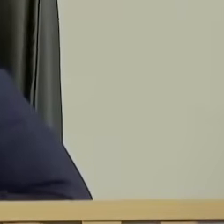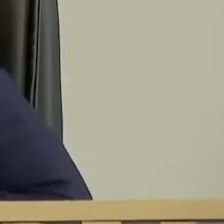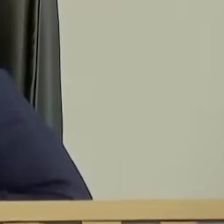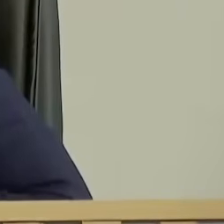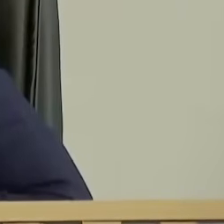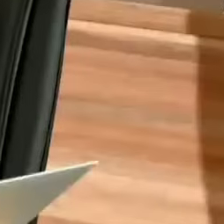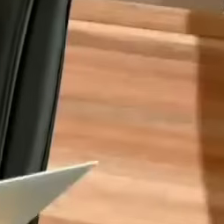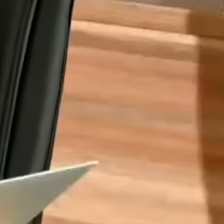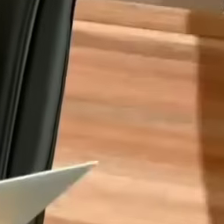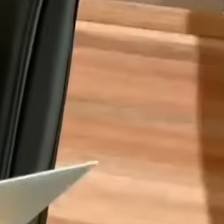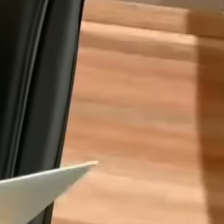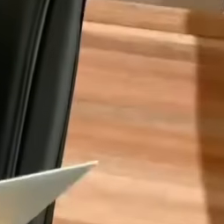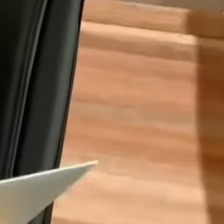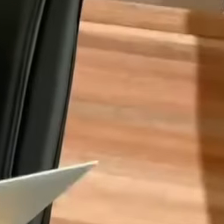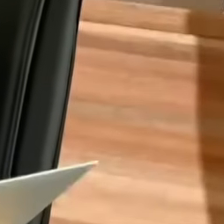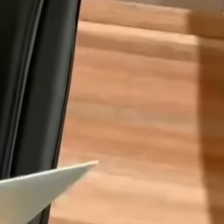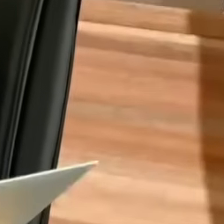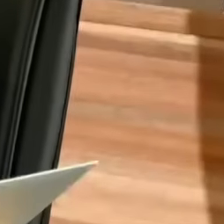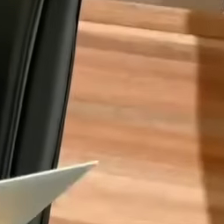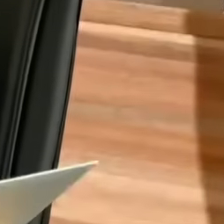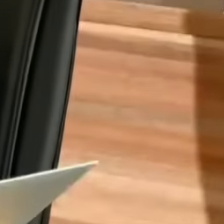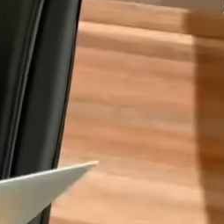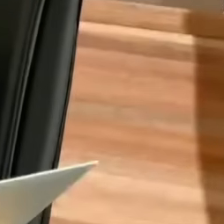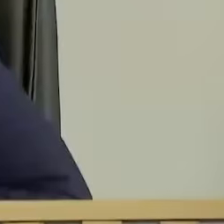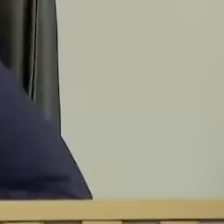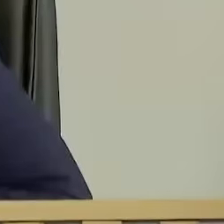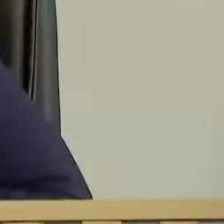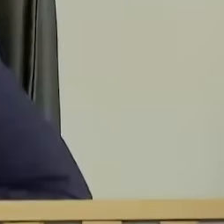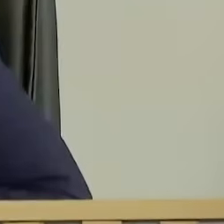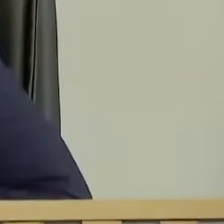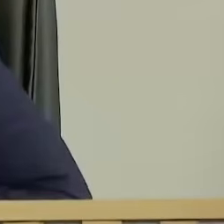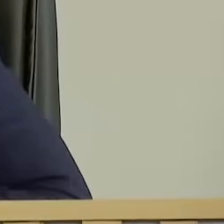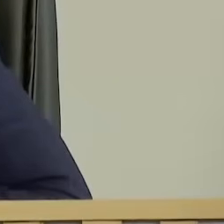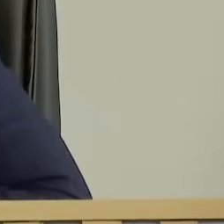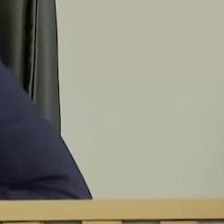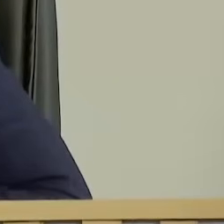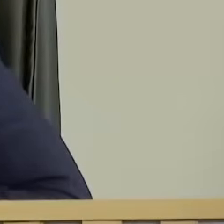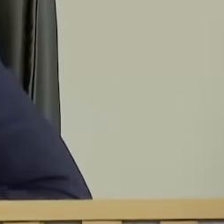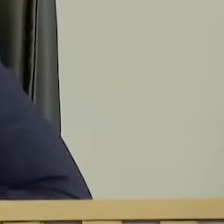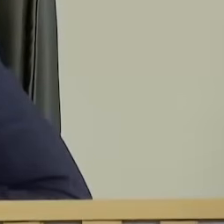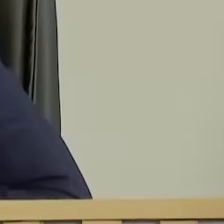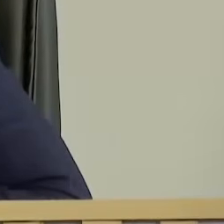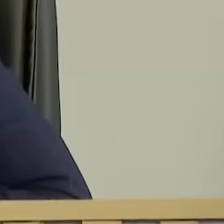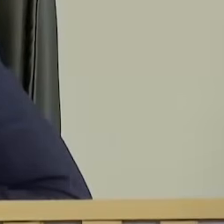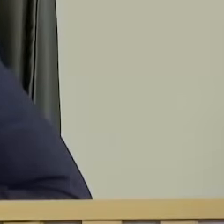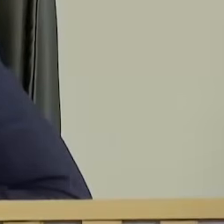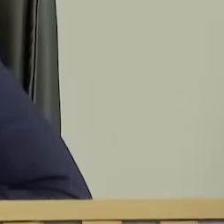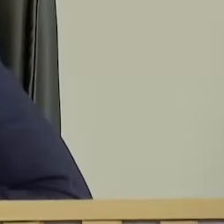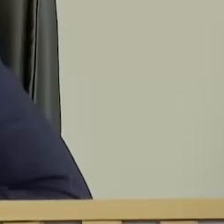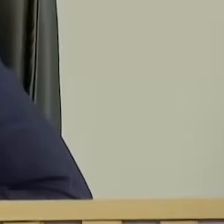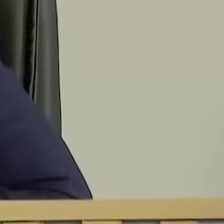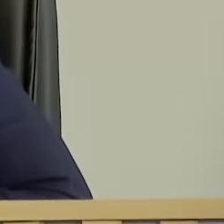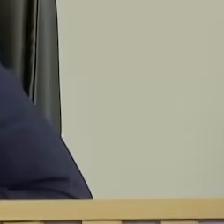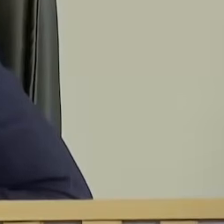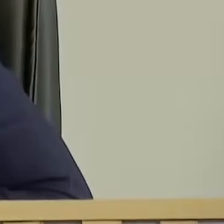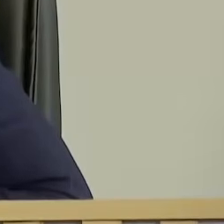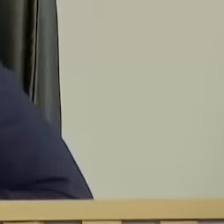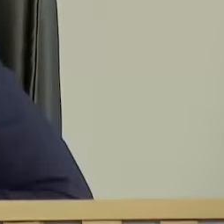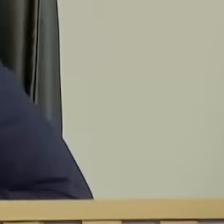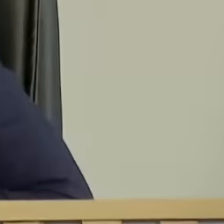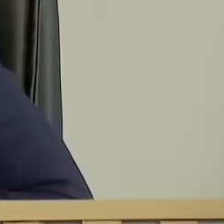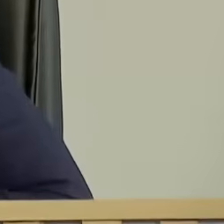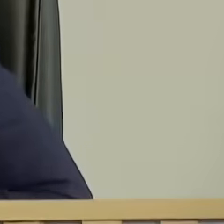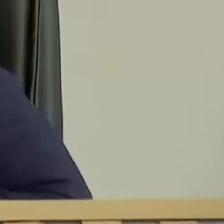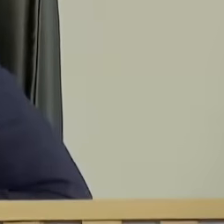Kumalo, head of crime intelligence, but he was brigadier by then. Yeah, you will encounter a lot of Kumalos